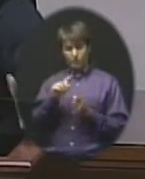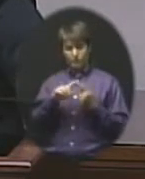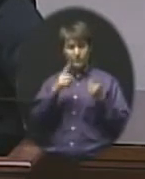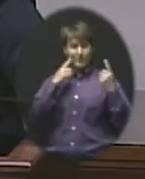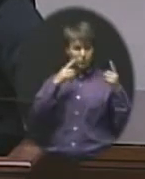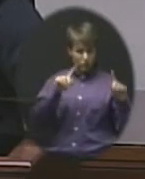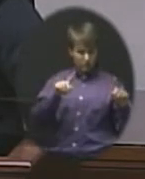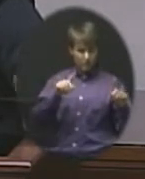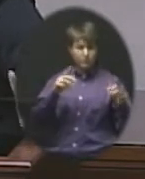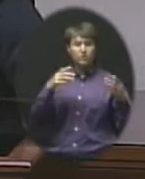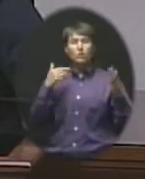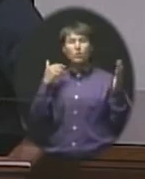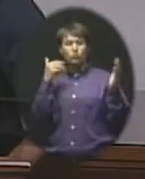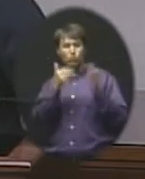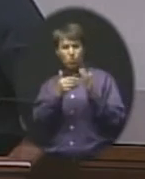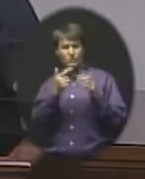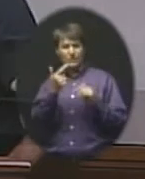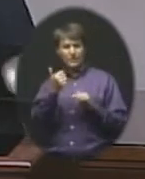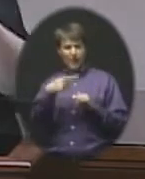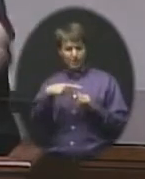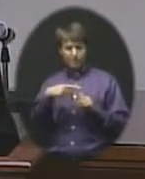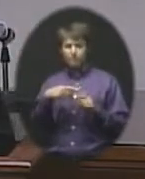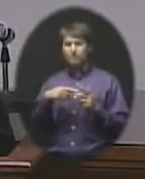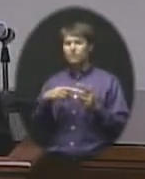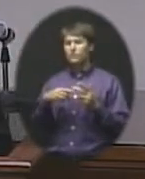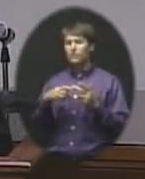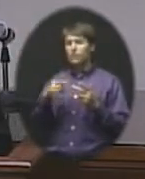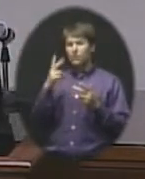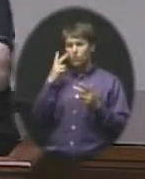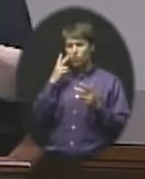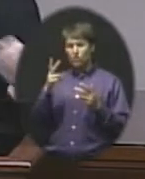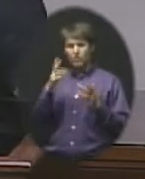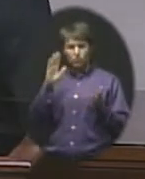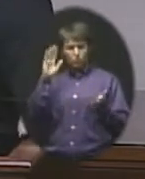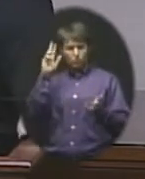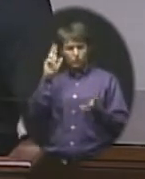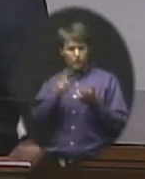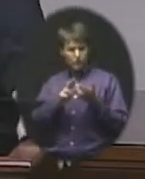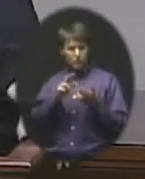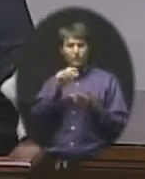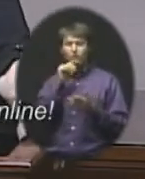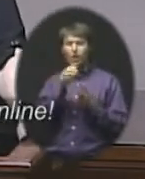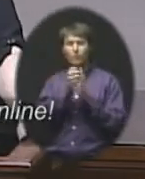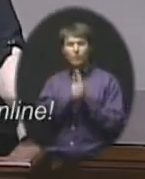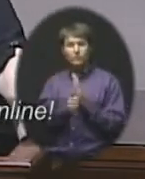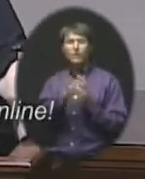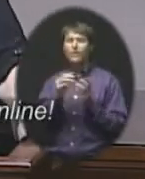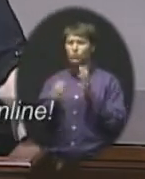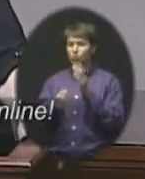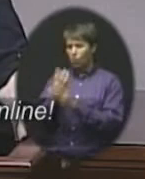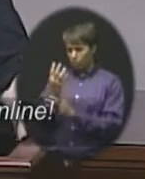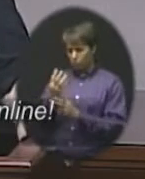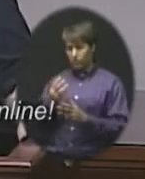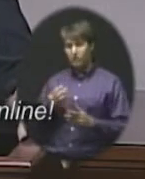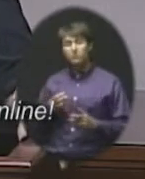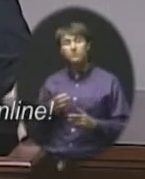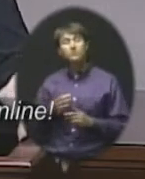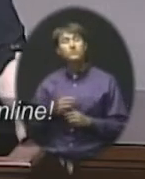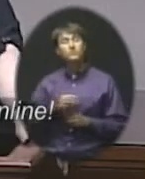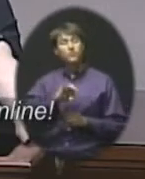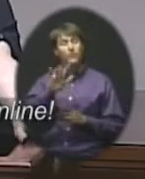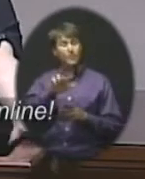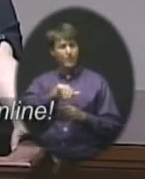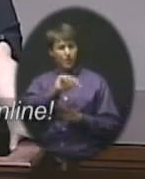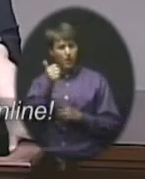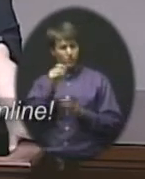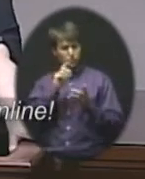achievement, closing the gap, okay, looking at the reduction of non-proficient, and then growth. There are some other